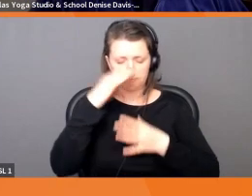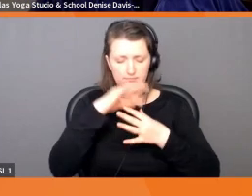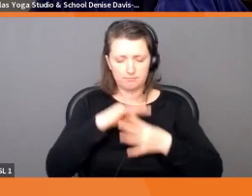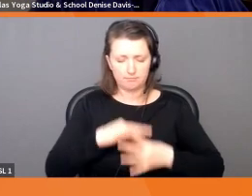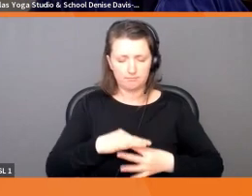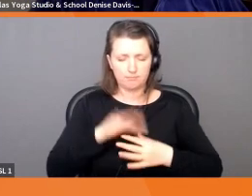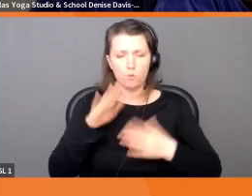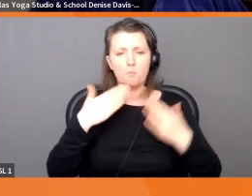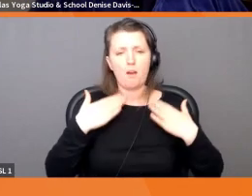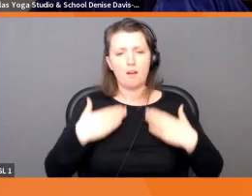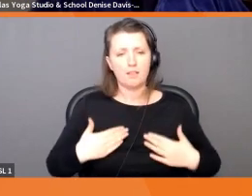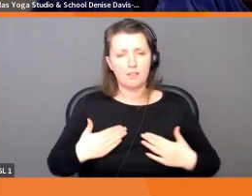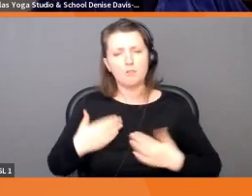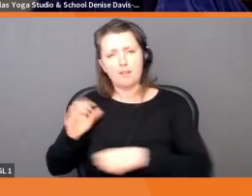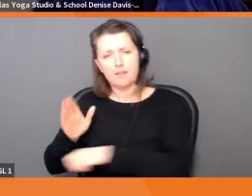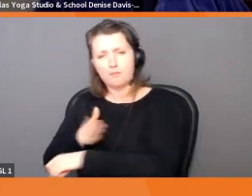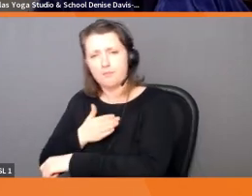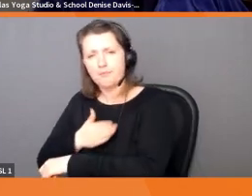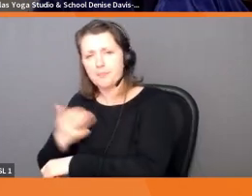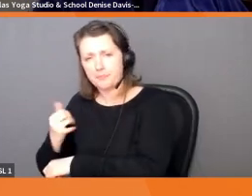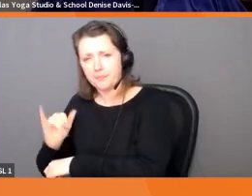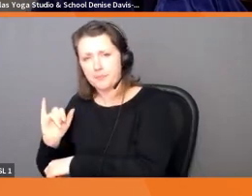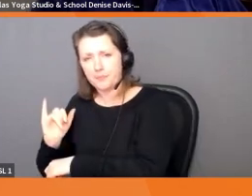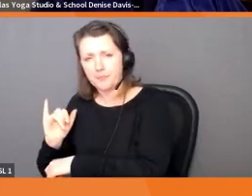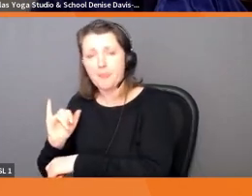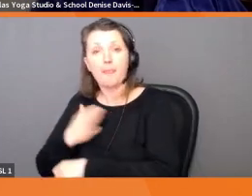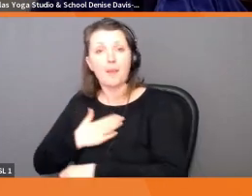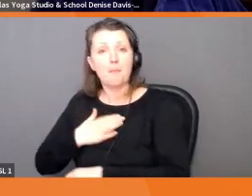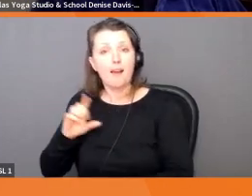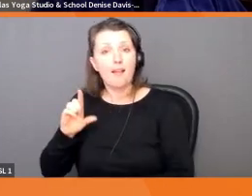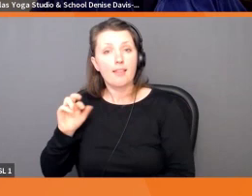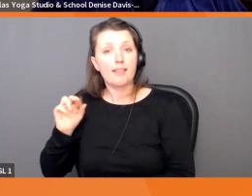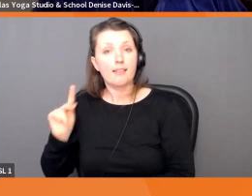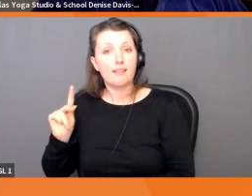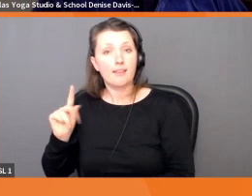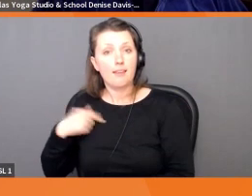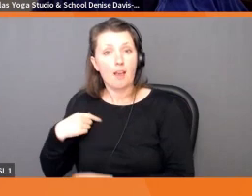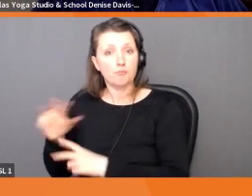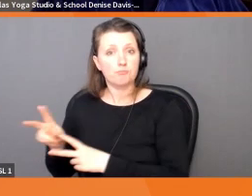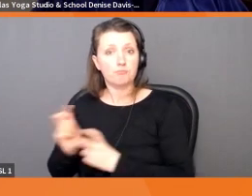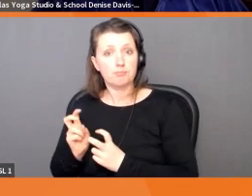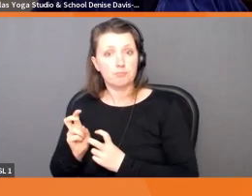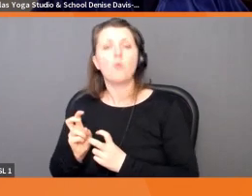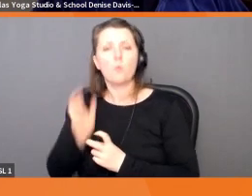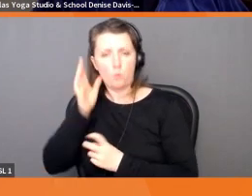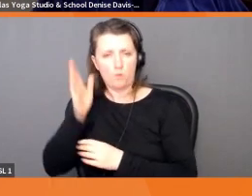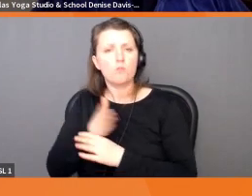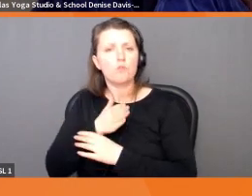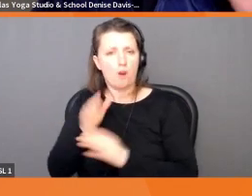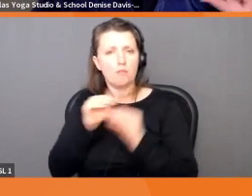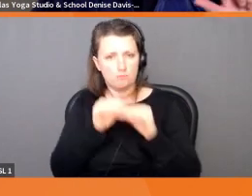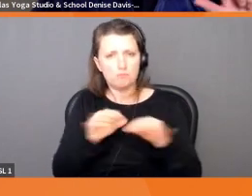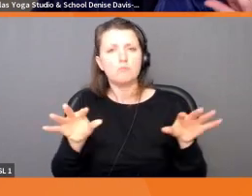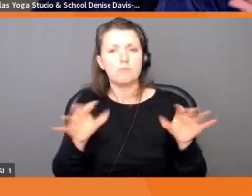The music that's playing in the background is Theta Waves. I'm going to give you links to everything we do. And I'm happy to share our PowerPoint